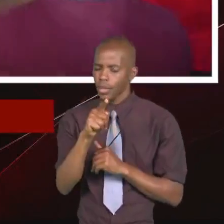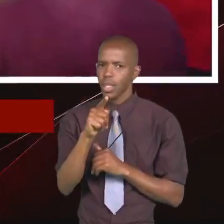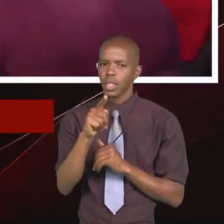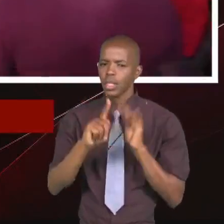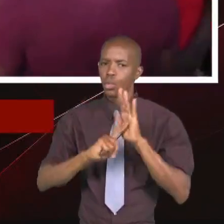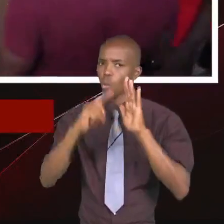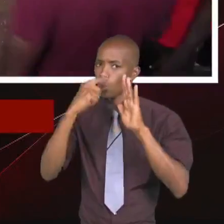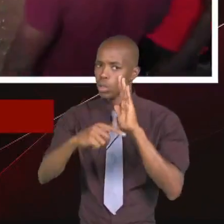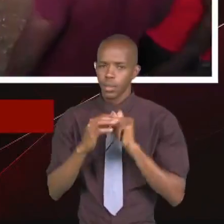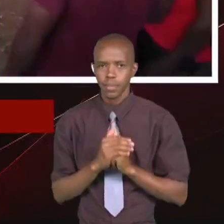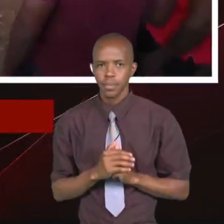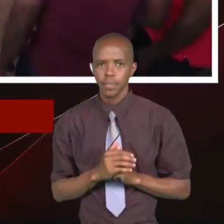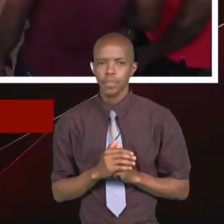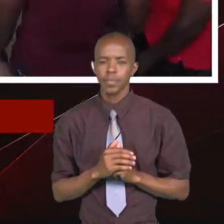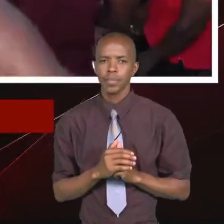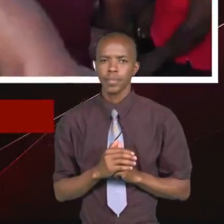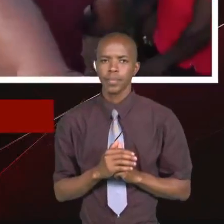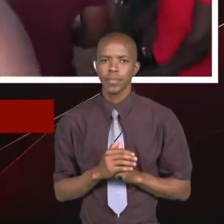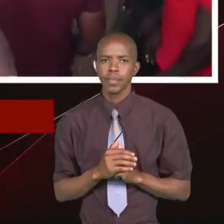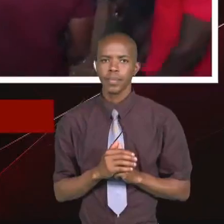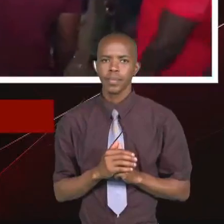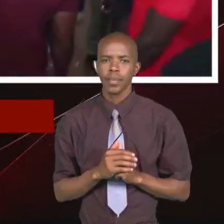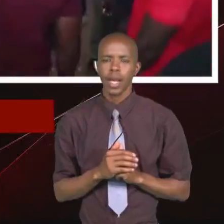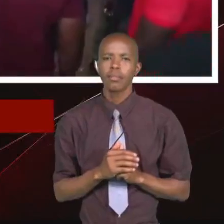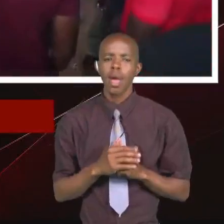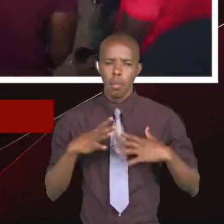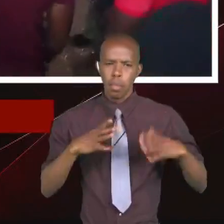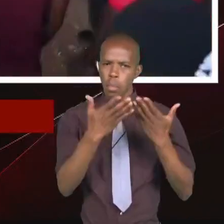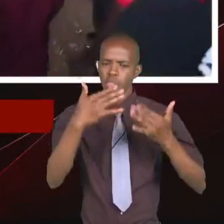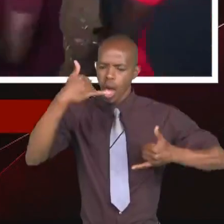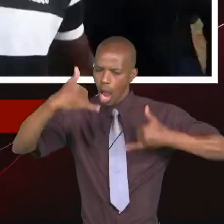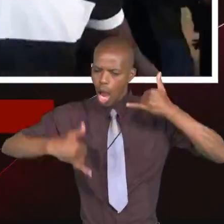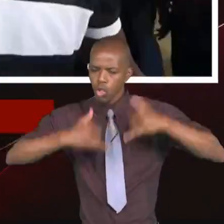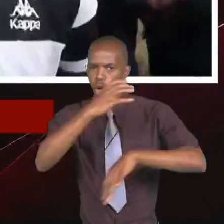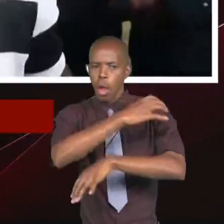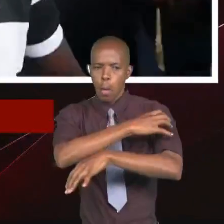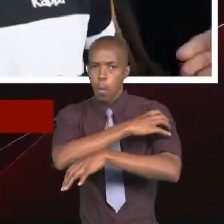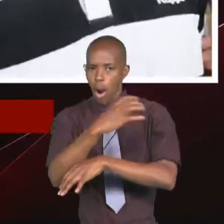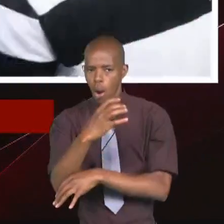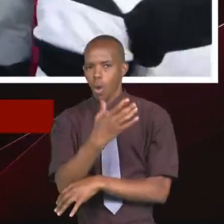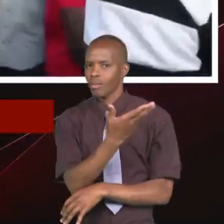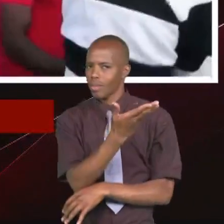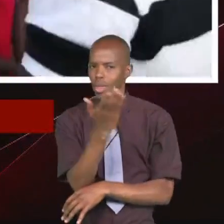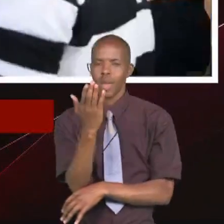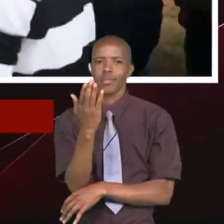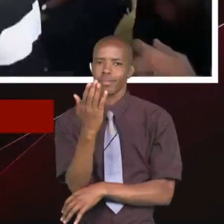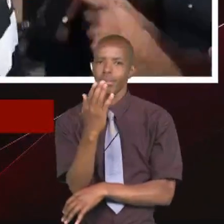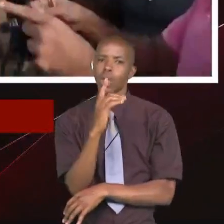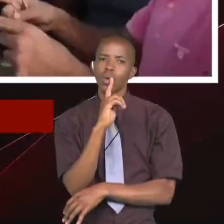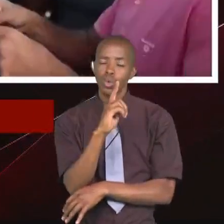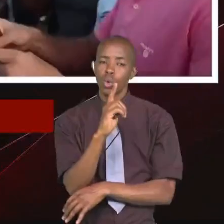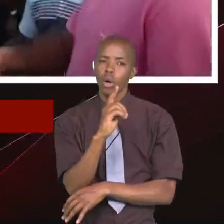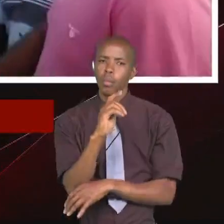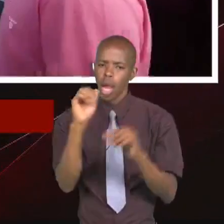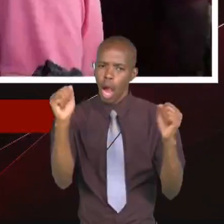that there is those who enjoys the power. And I can tell you for sure, if Mudama